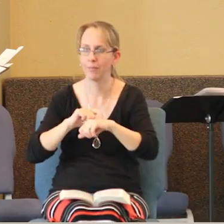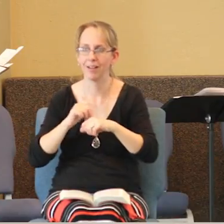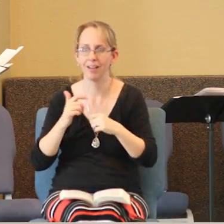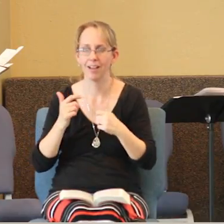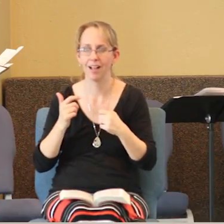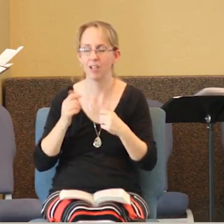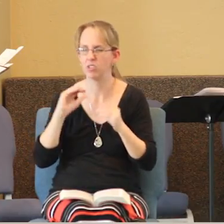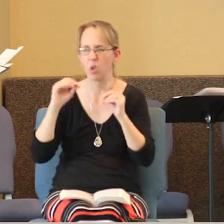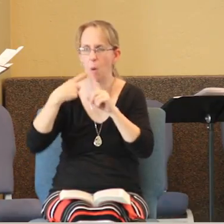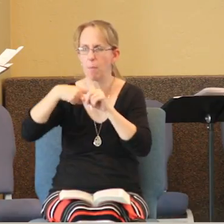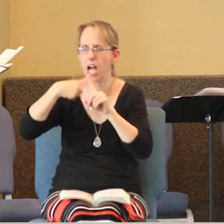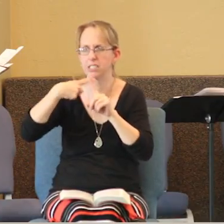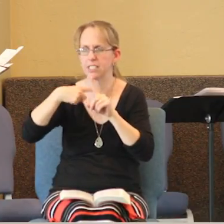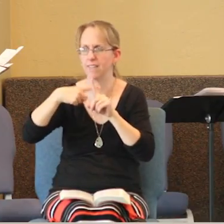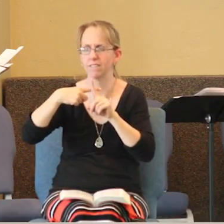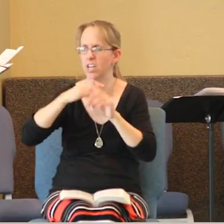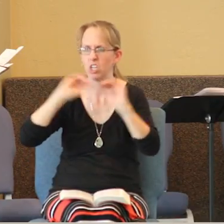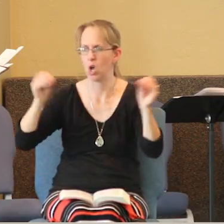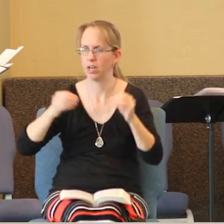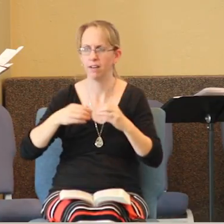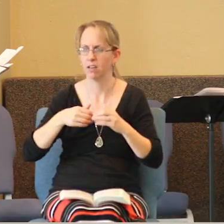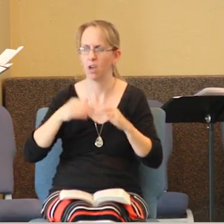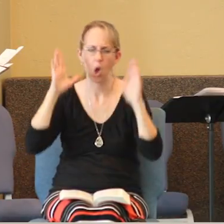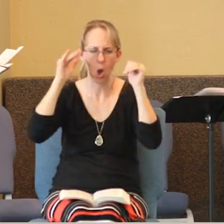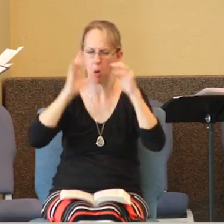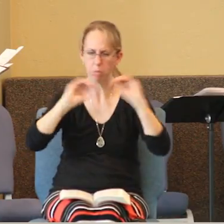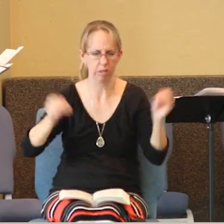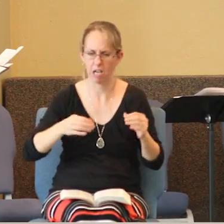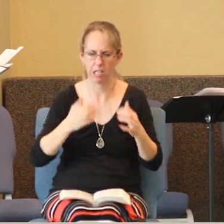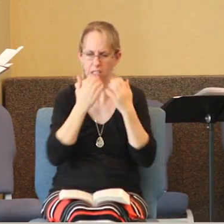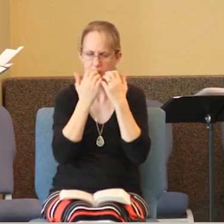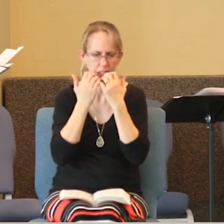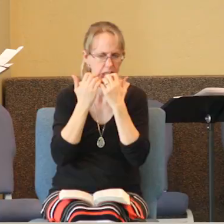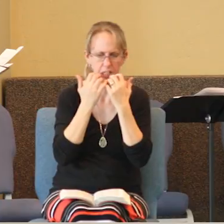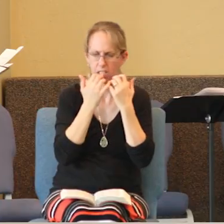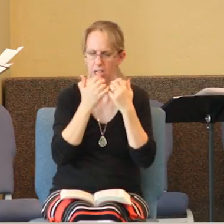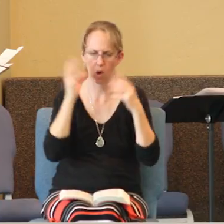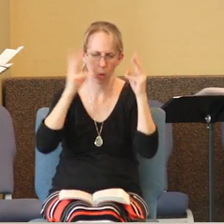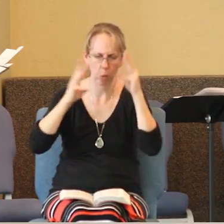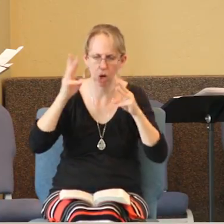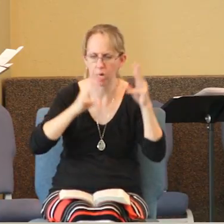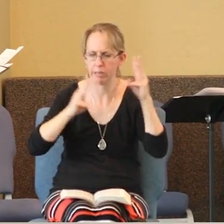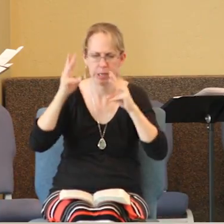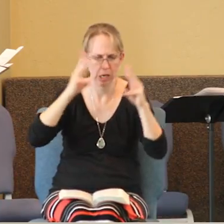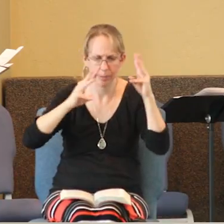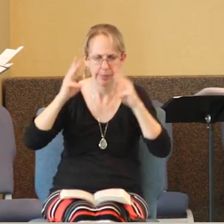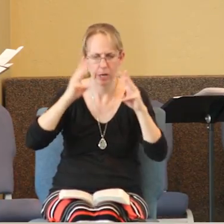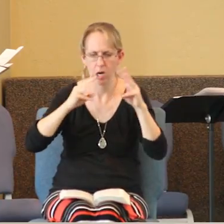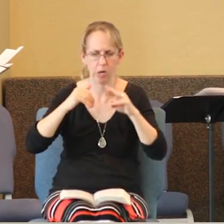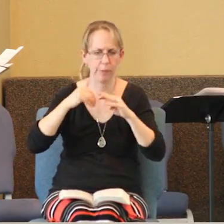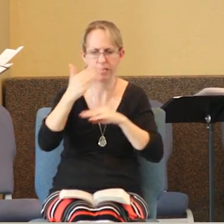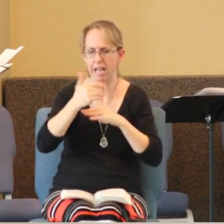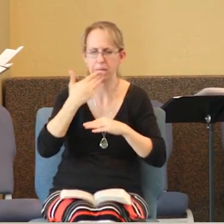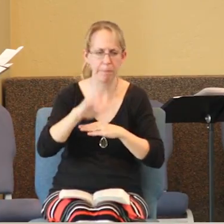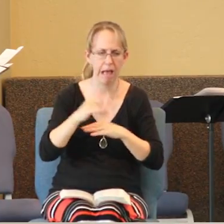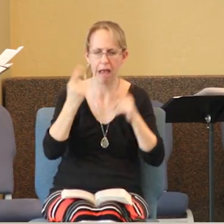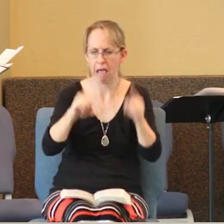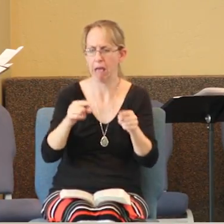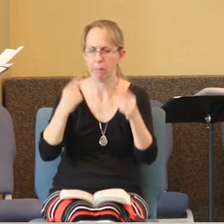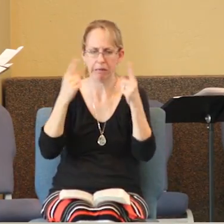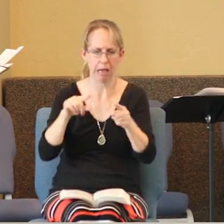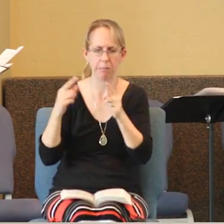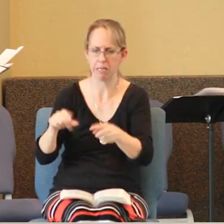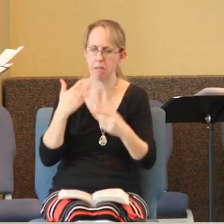positive in them. There was no hope in them. And all they did was worry about the next bad thing that might happen to